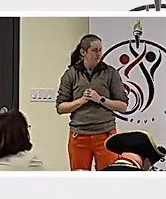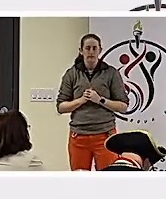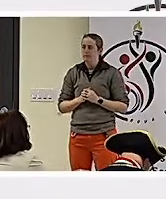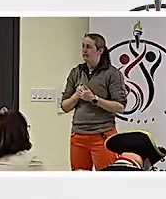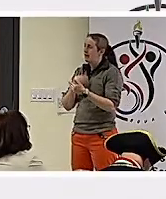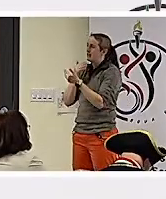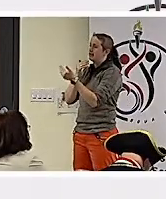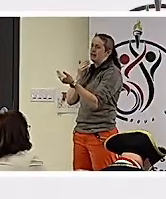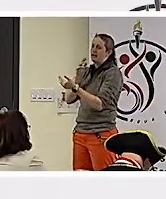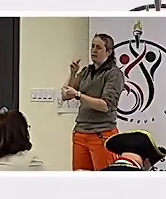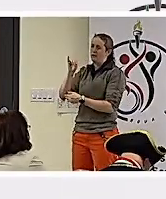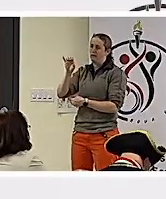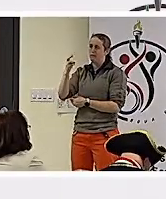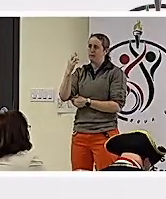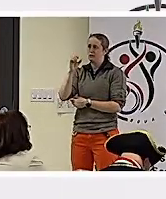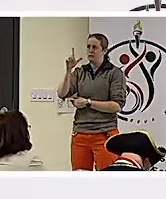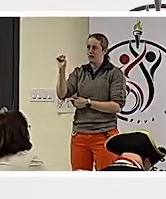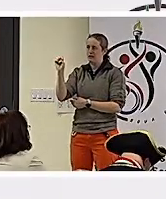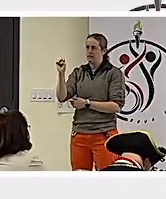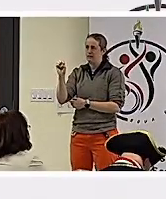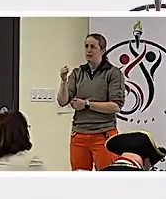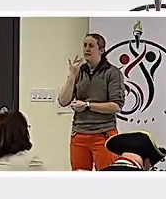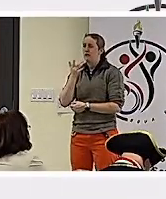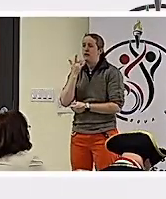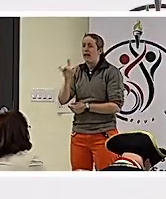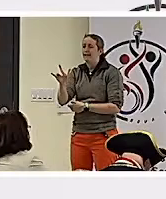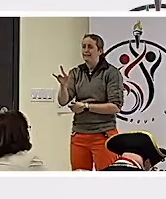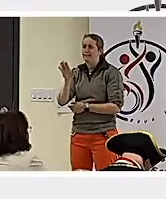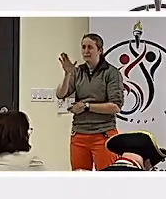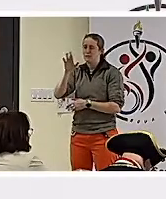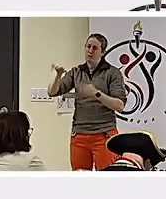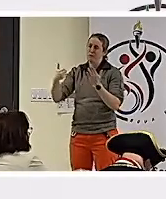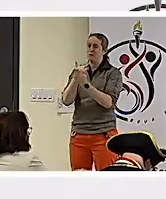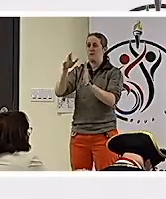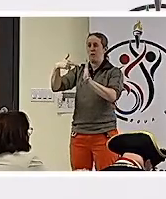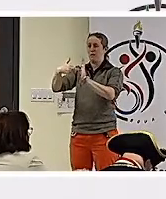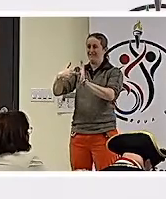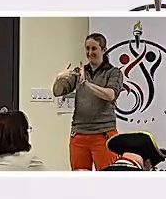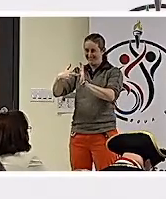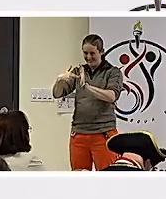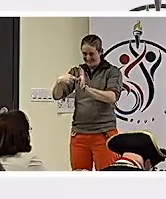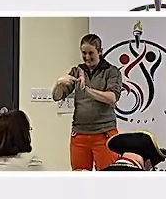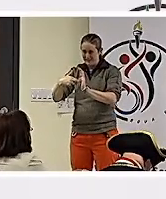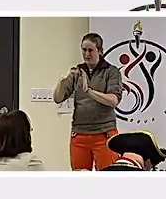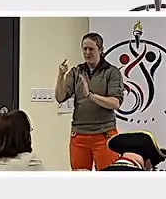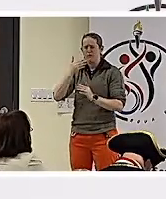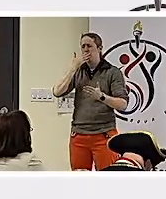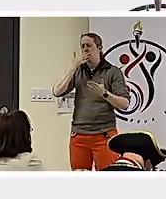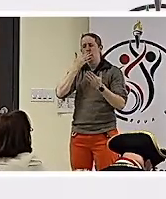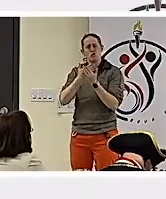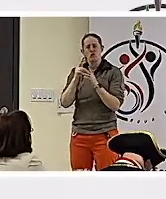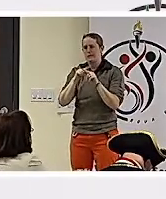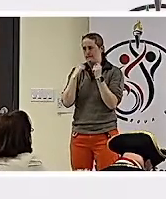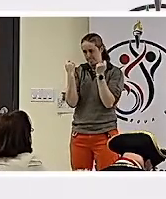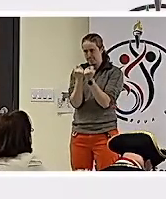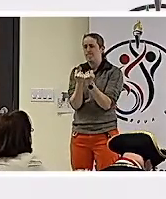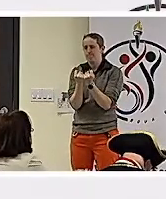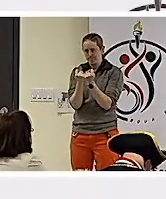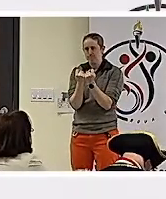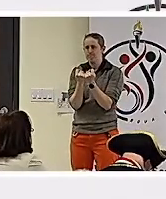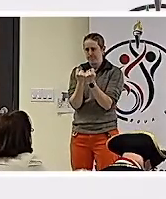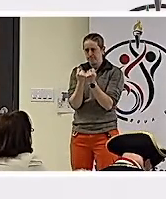Thank you, Michelle, and good luck. All the best in your new leadership role. I know you've got an incredible team that you're working